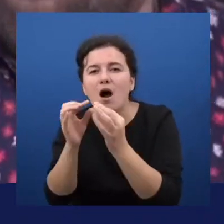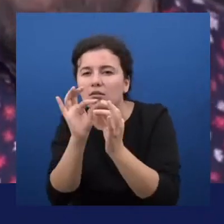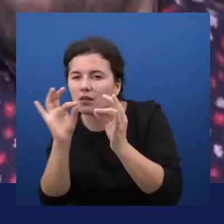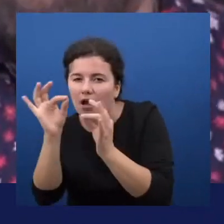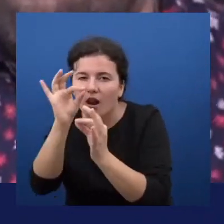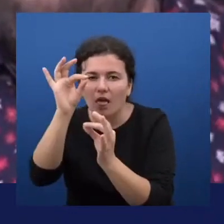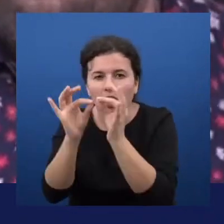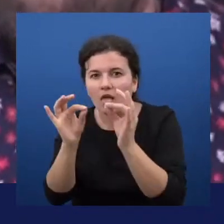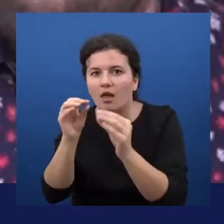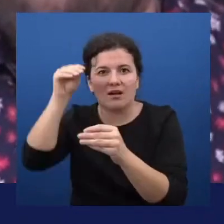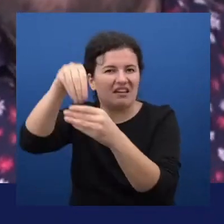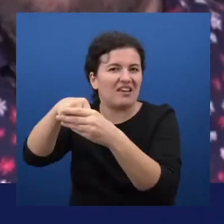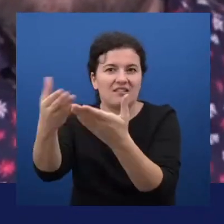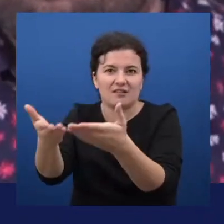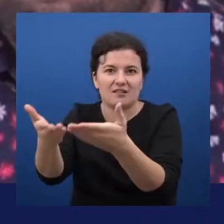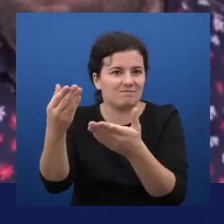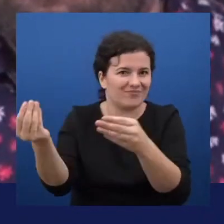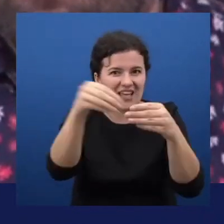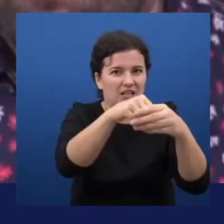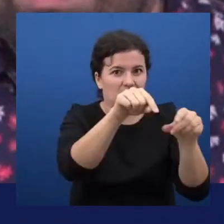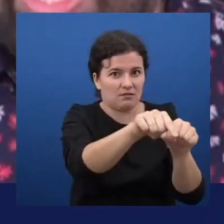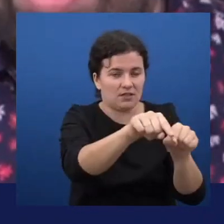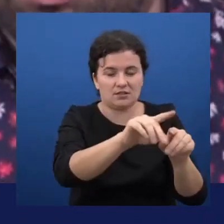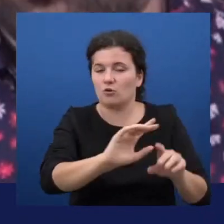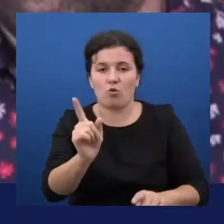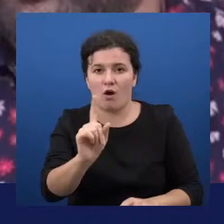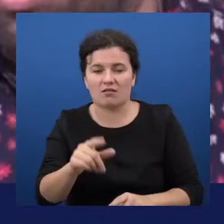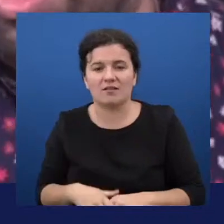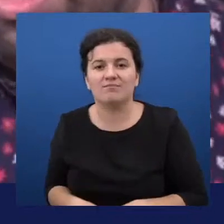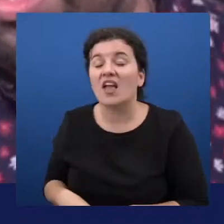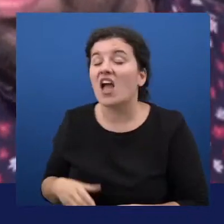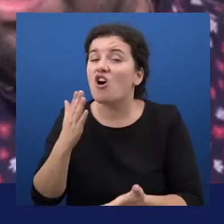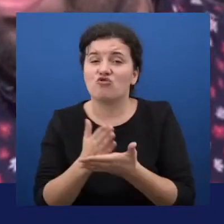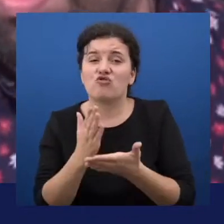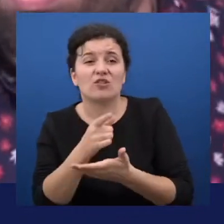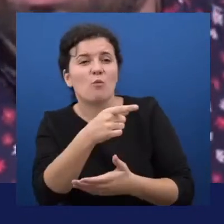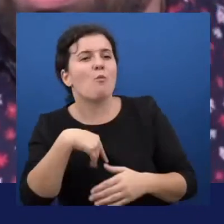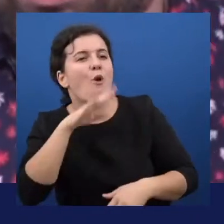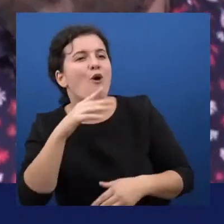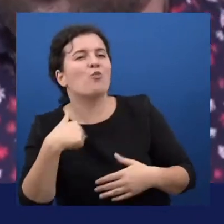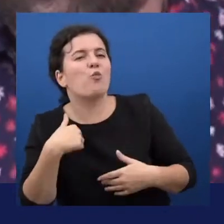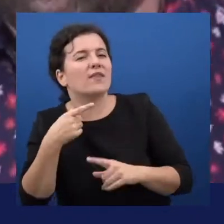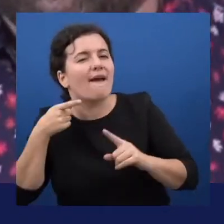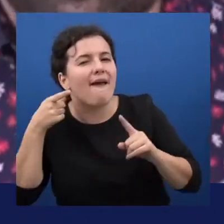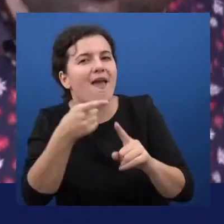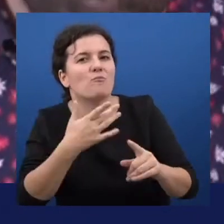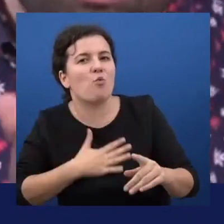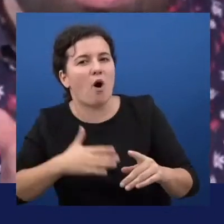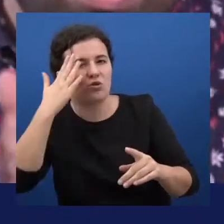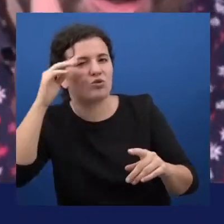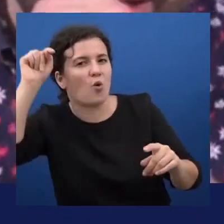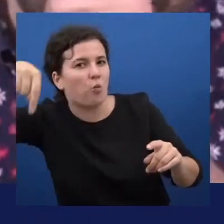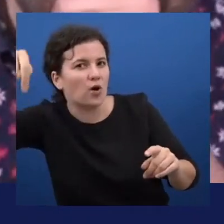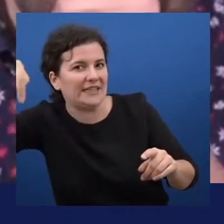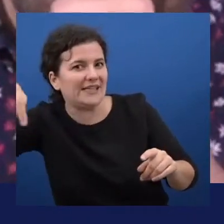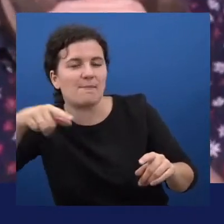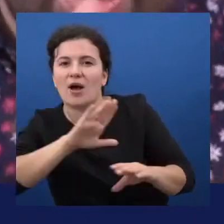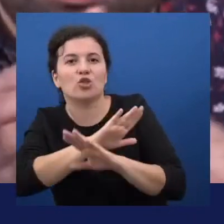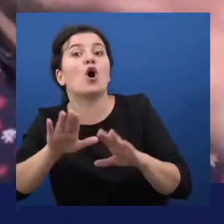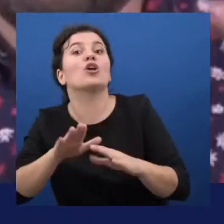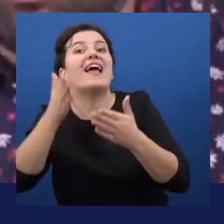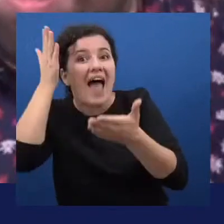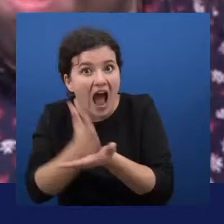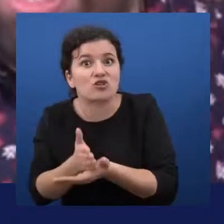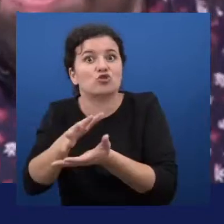Right? What's actually in the box. And those are called data sheets, and you can look that up. There's also something called model cards, which